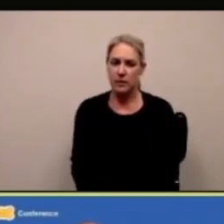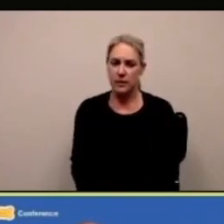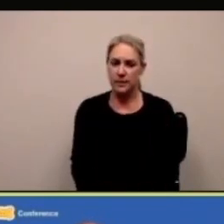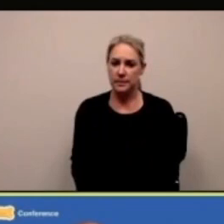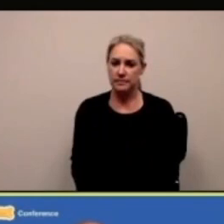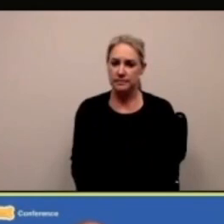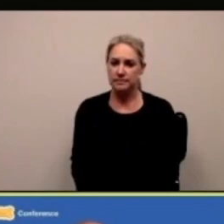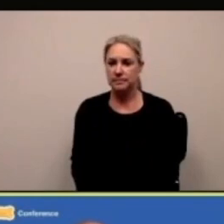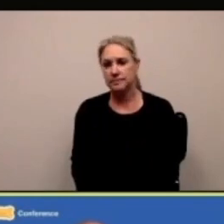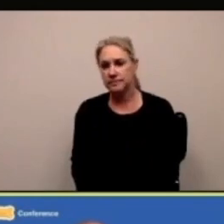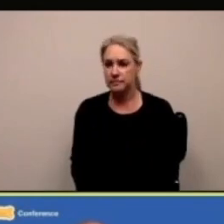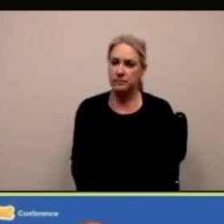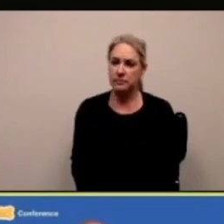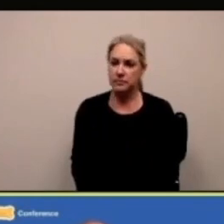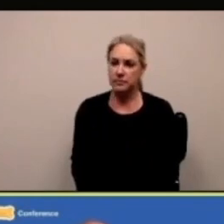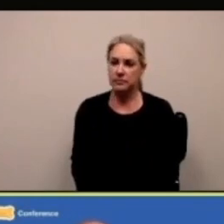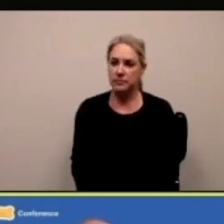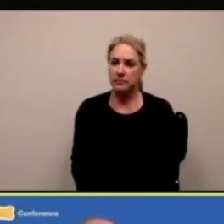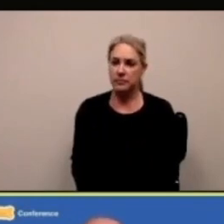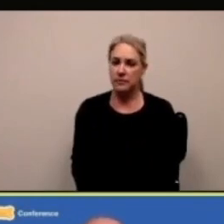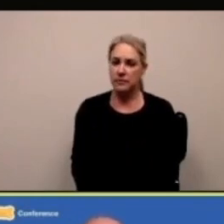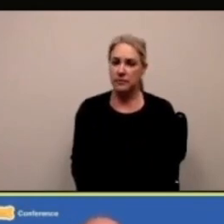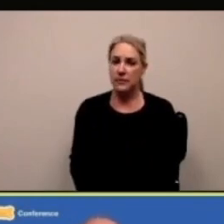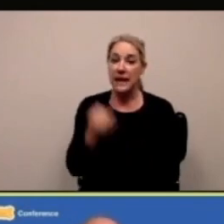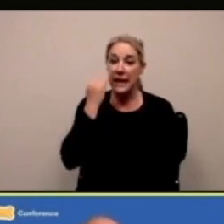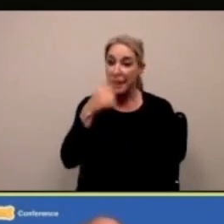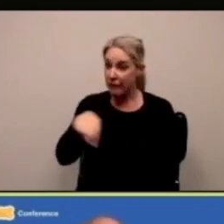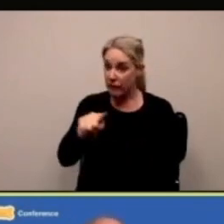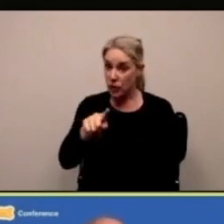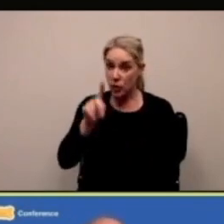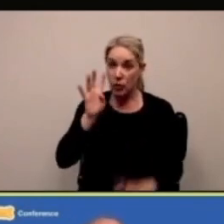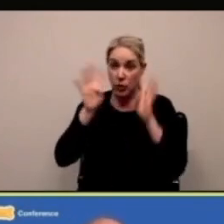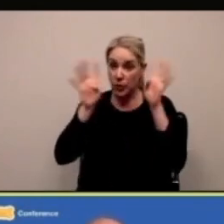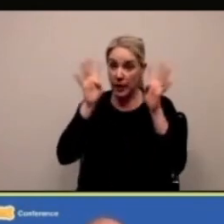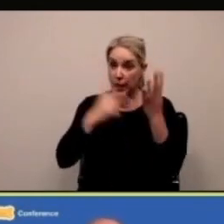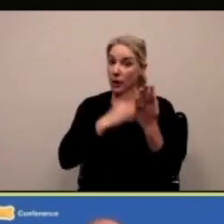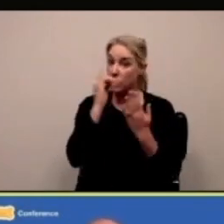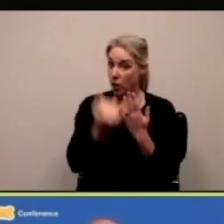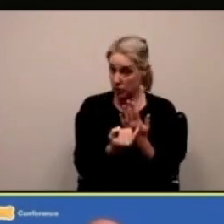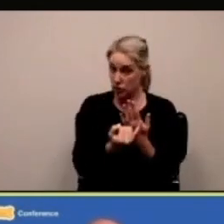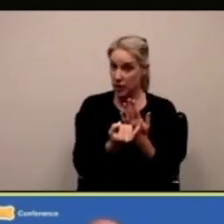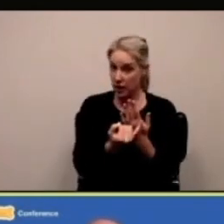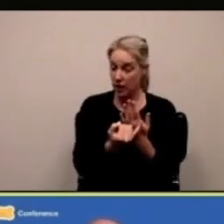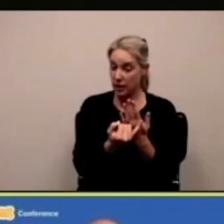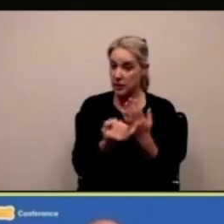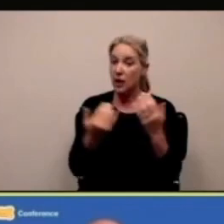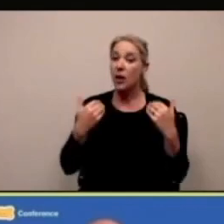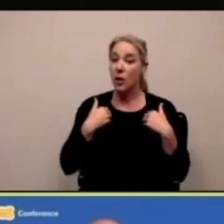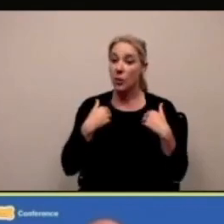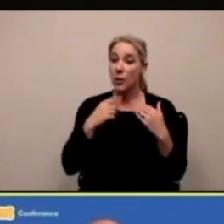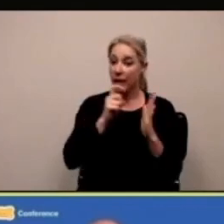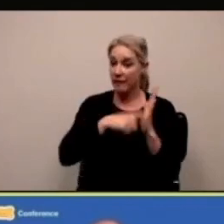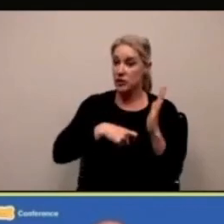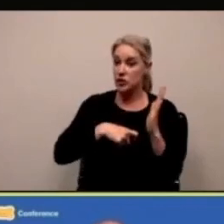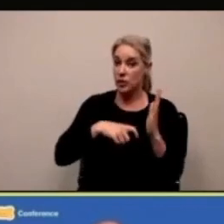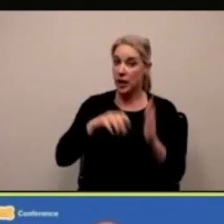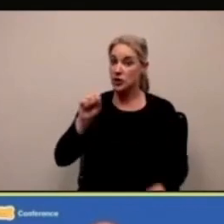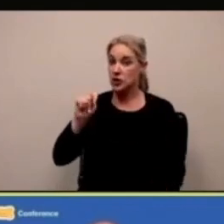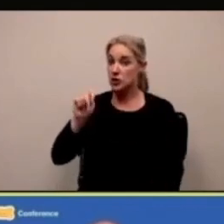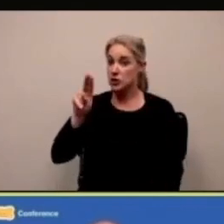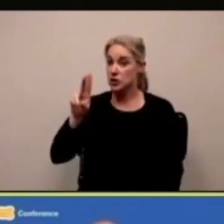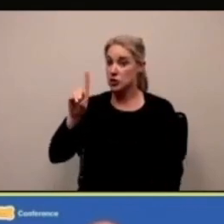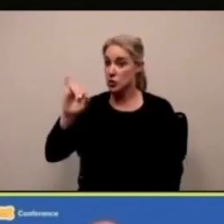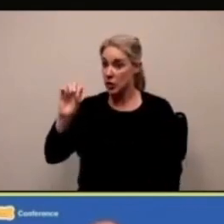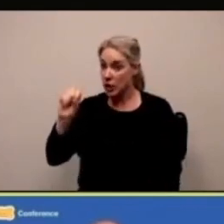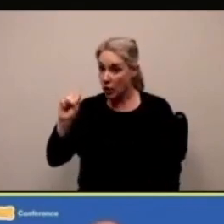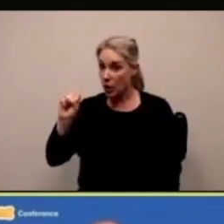It's kind of going forward a little bit here. If you've created a project, we do have a Scratch Studio where you can share them. And as we give